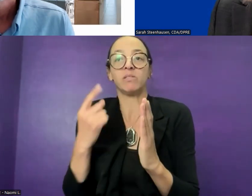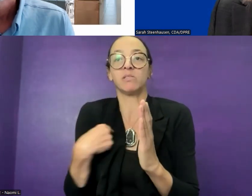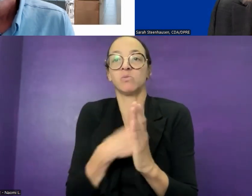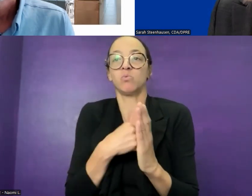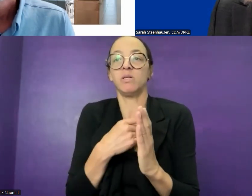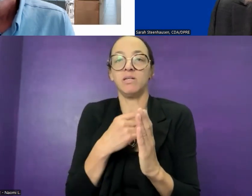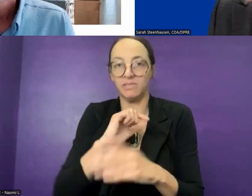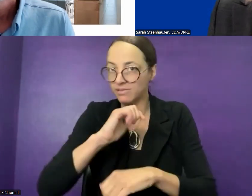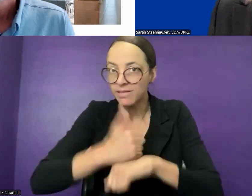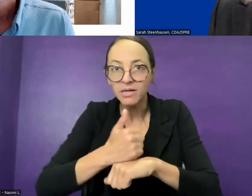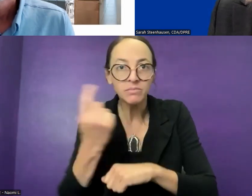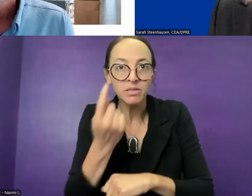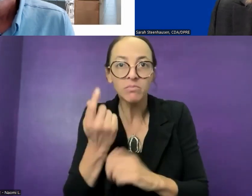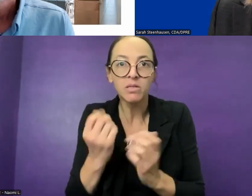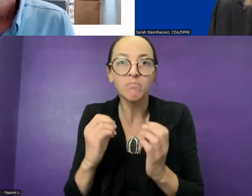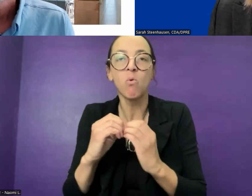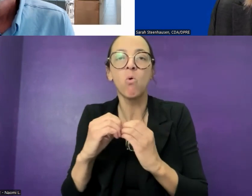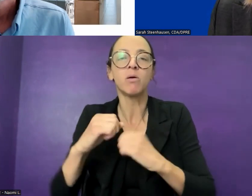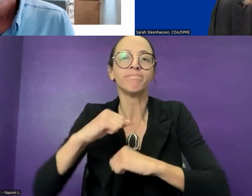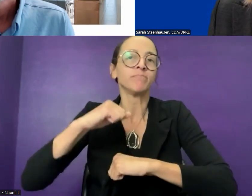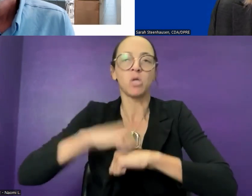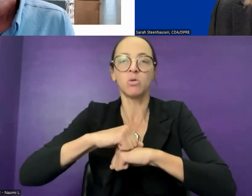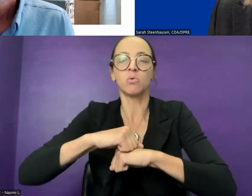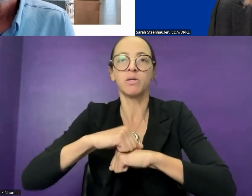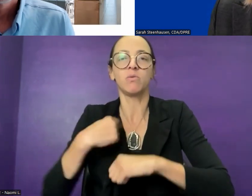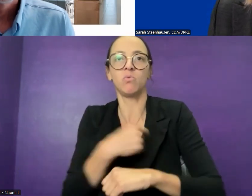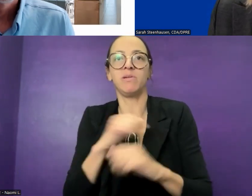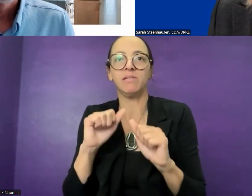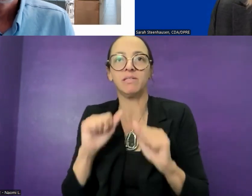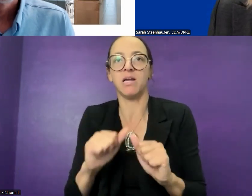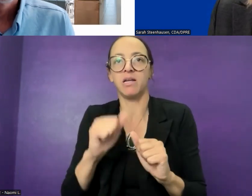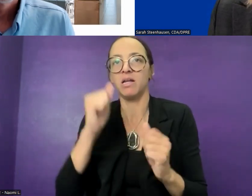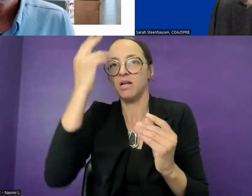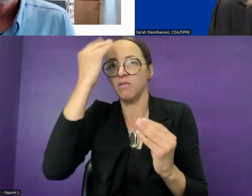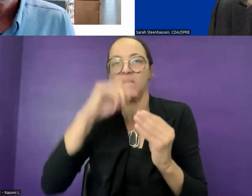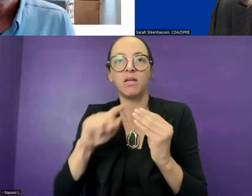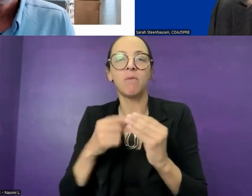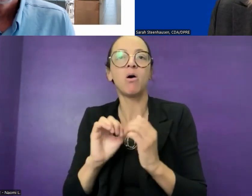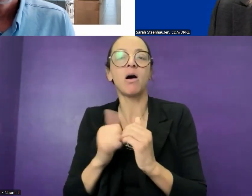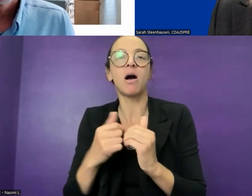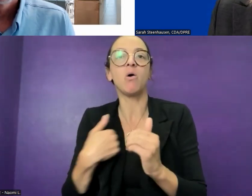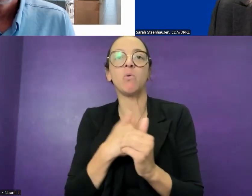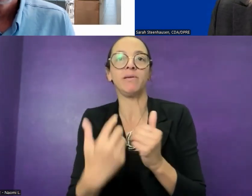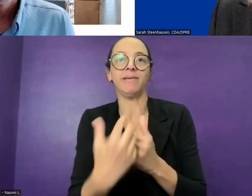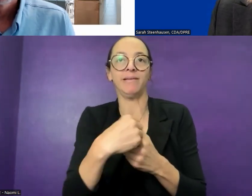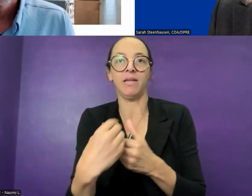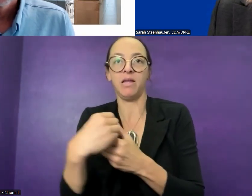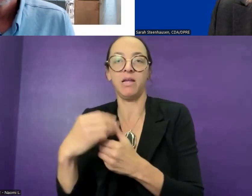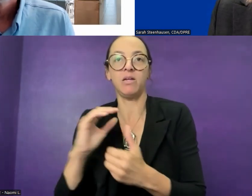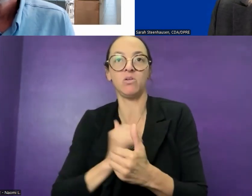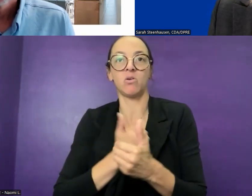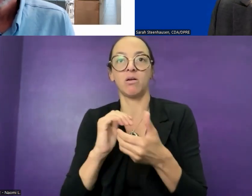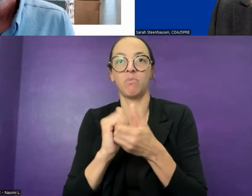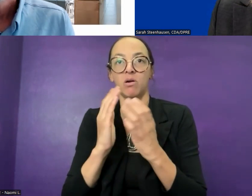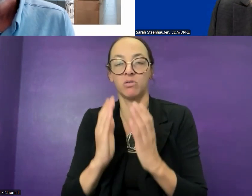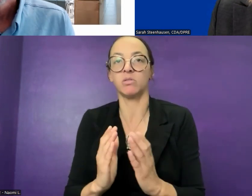through how we can, engage our partners publicly and develop, any kind of written materials for your